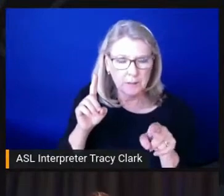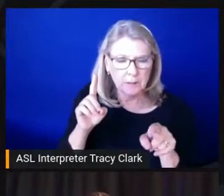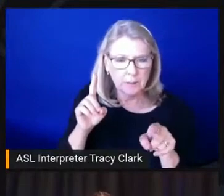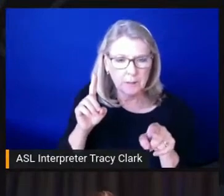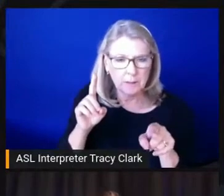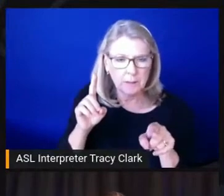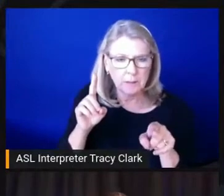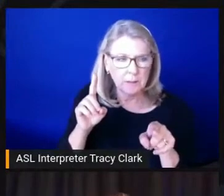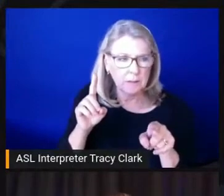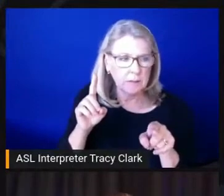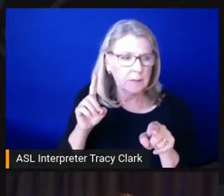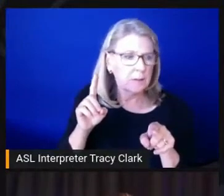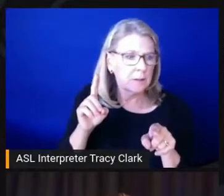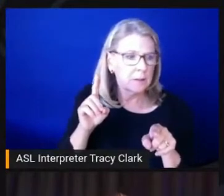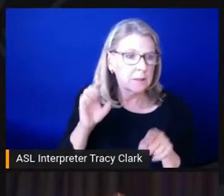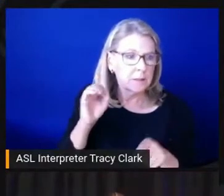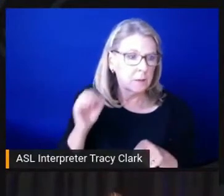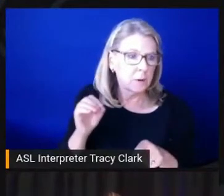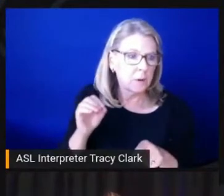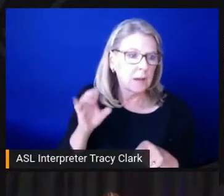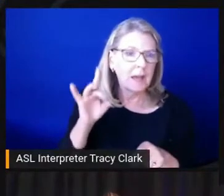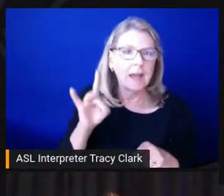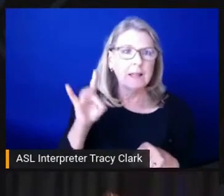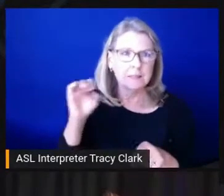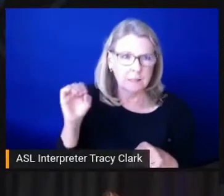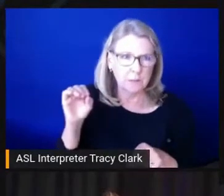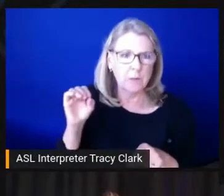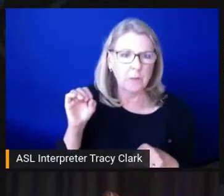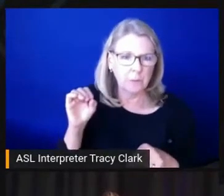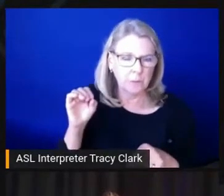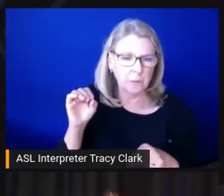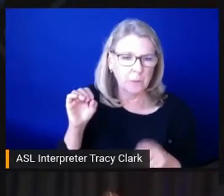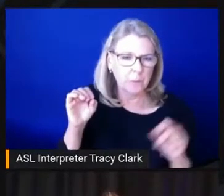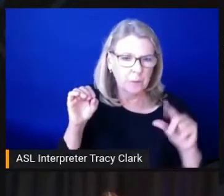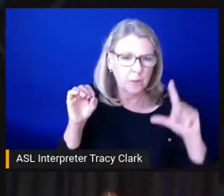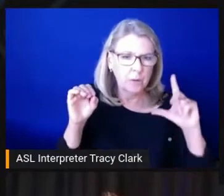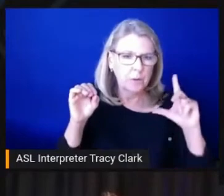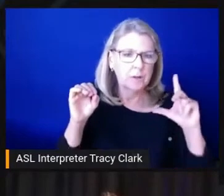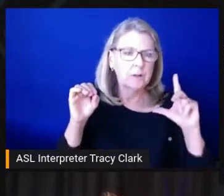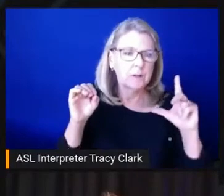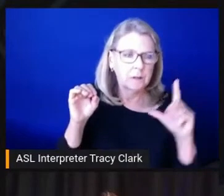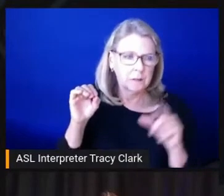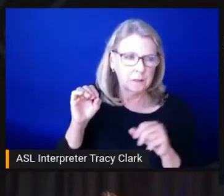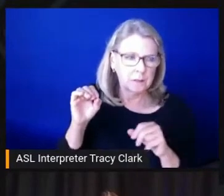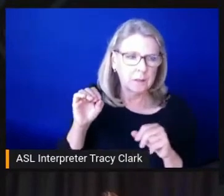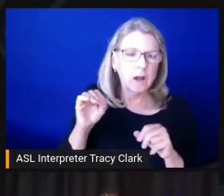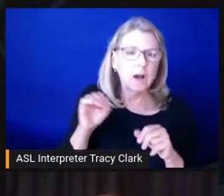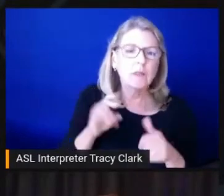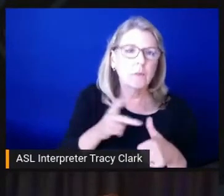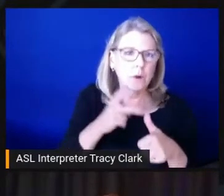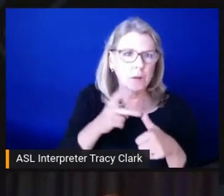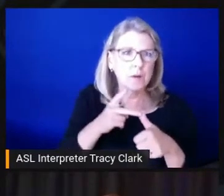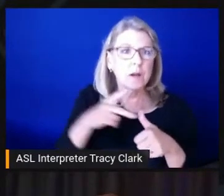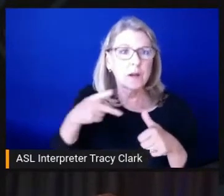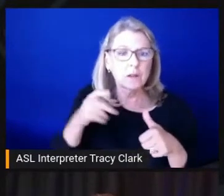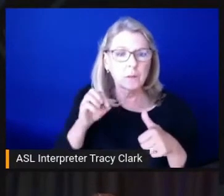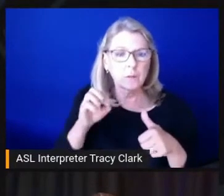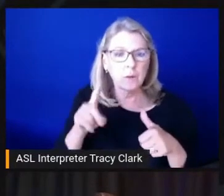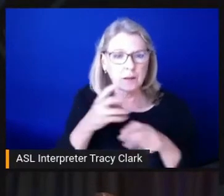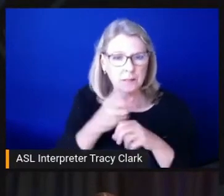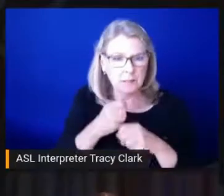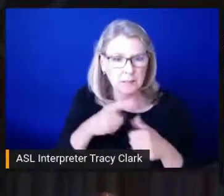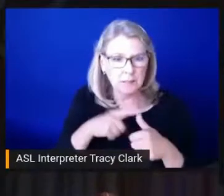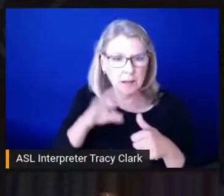IPv6. Pinch to zoom that one too. Okay. The pods get the IPv6